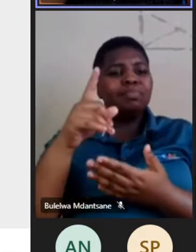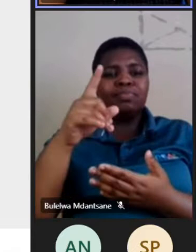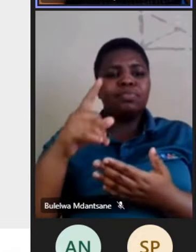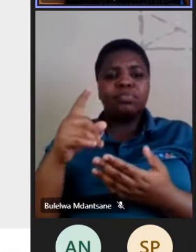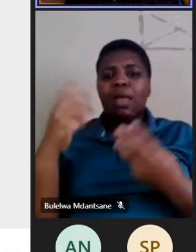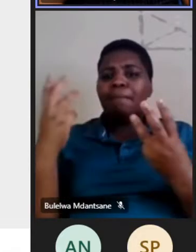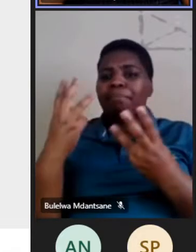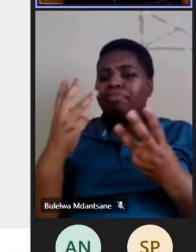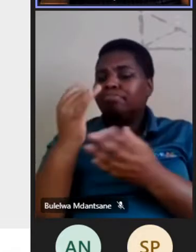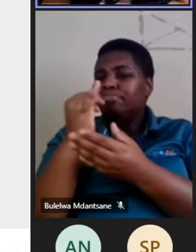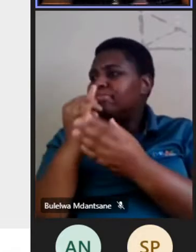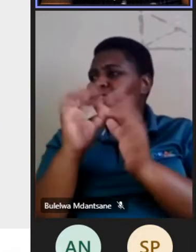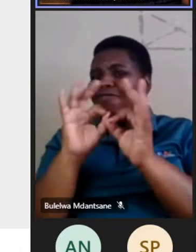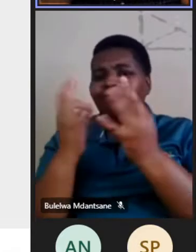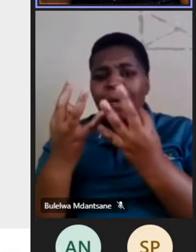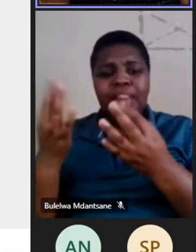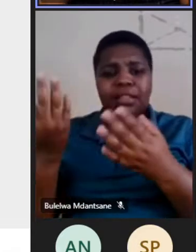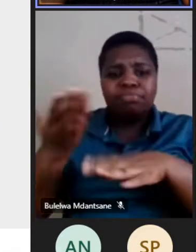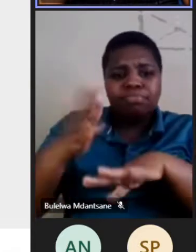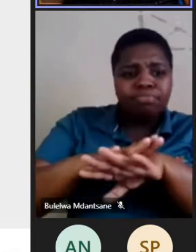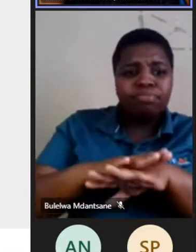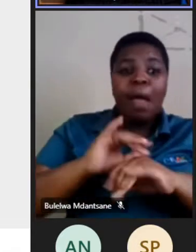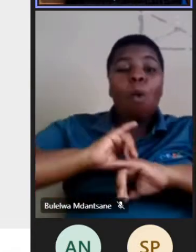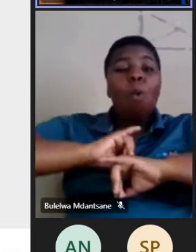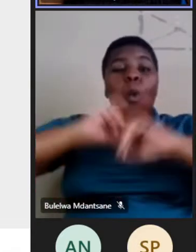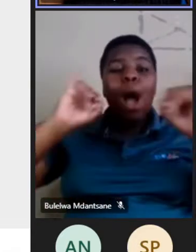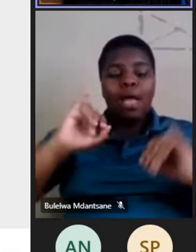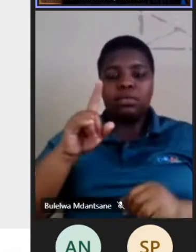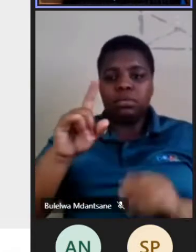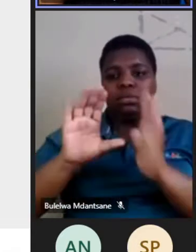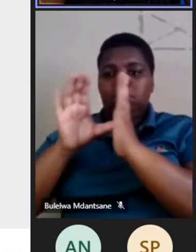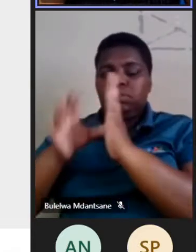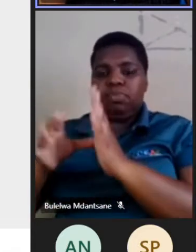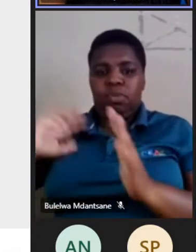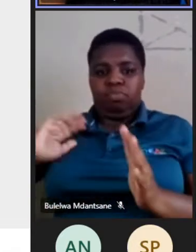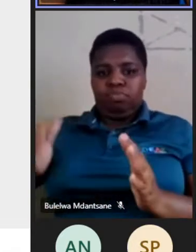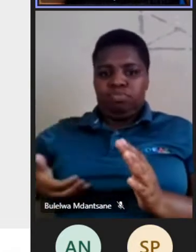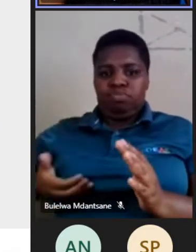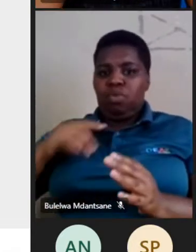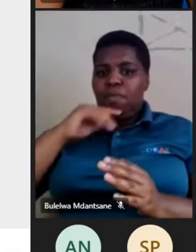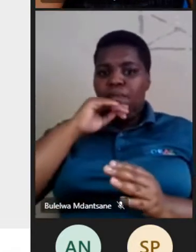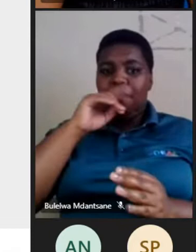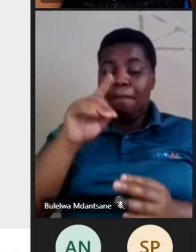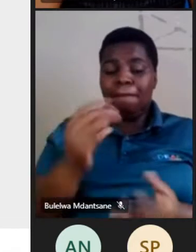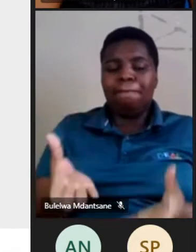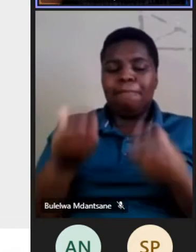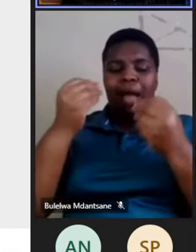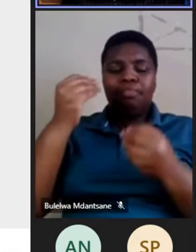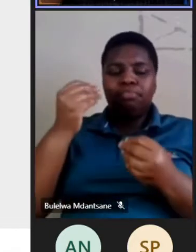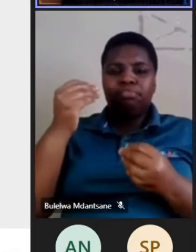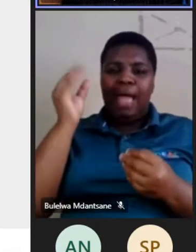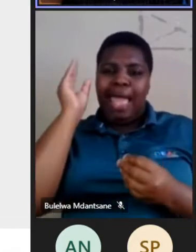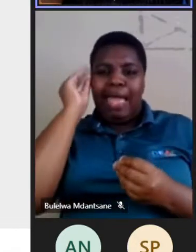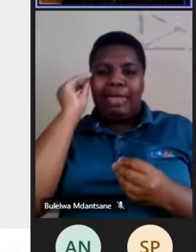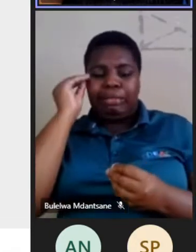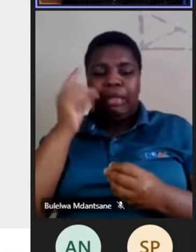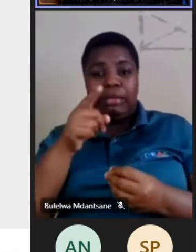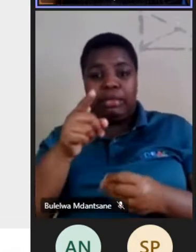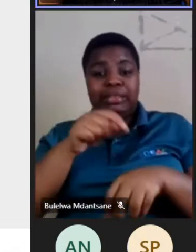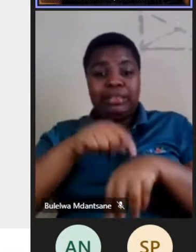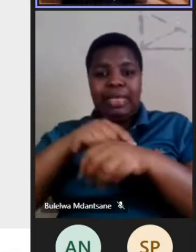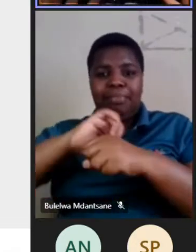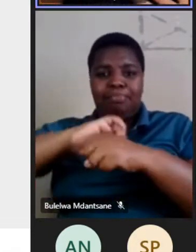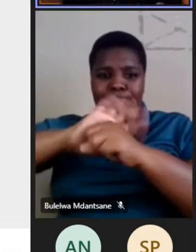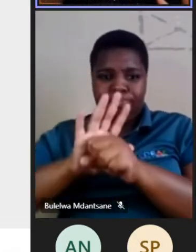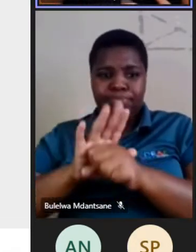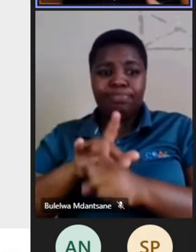without disabilities who had more experience of independence prior to the pandemic. They did, as I already mentioned,